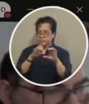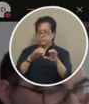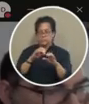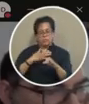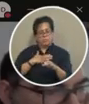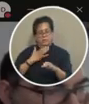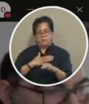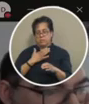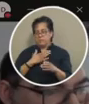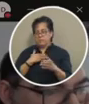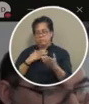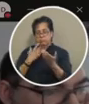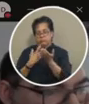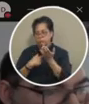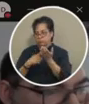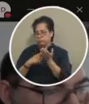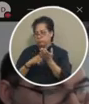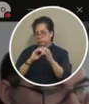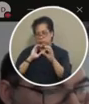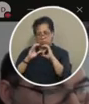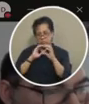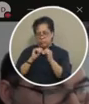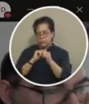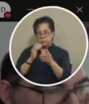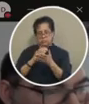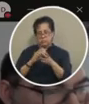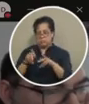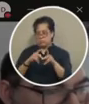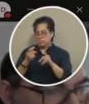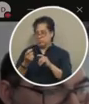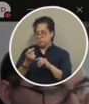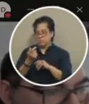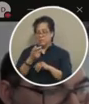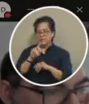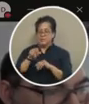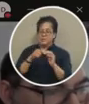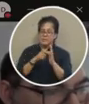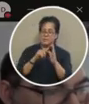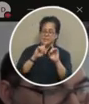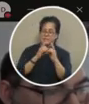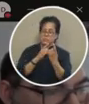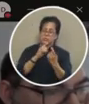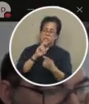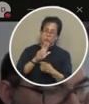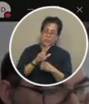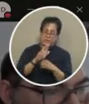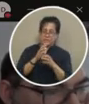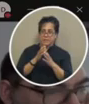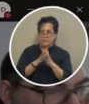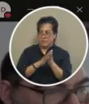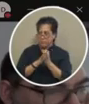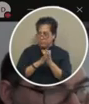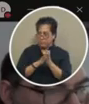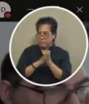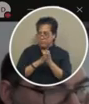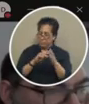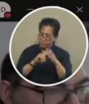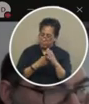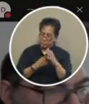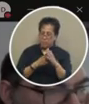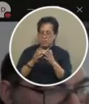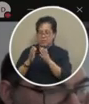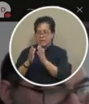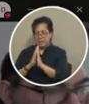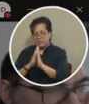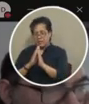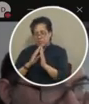I'm happy to have that discussion with them. Again, this is a District 3 initiative, and I would ask that you